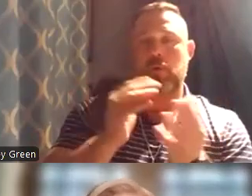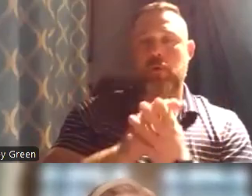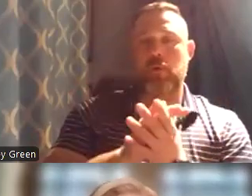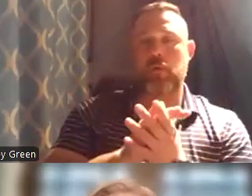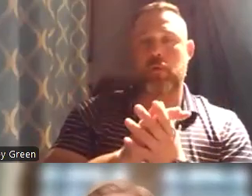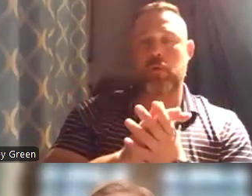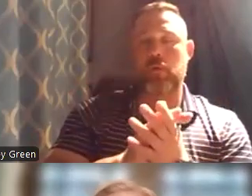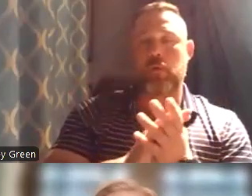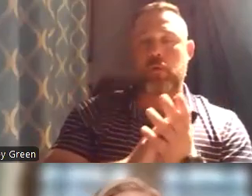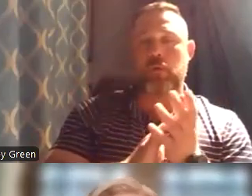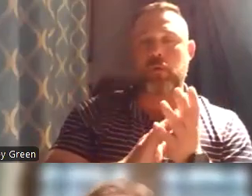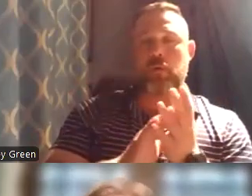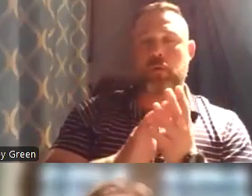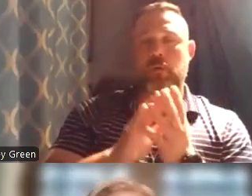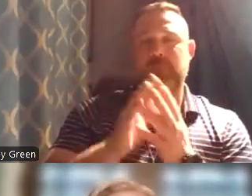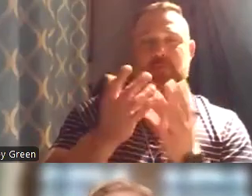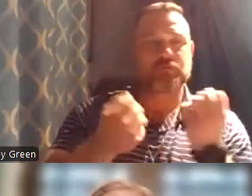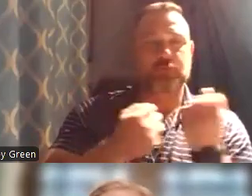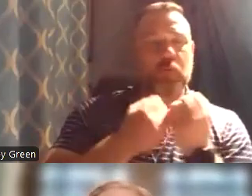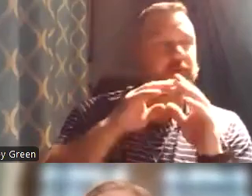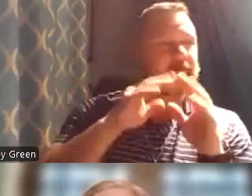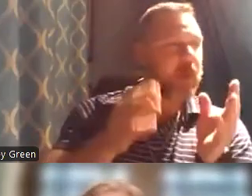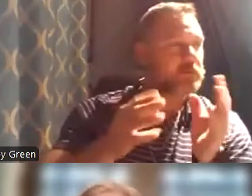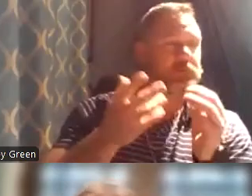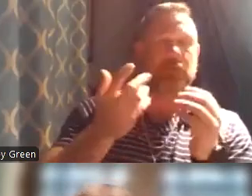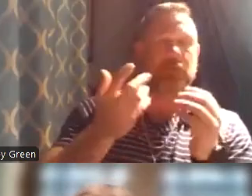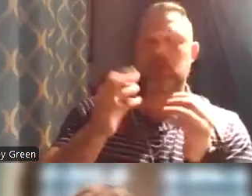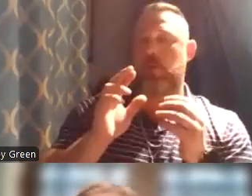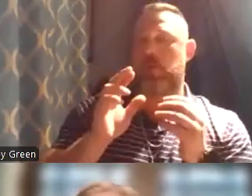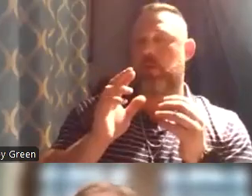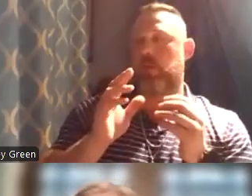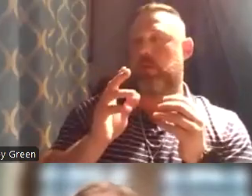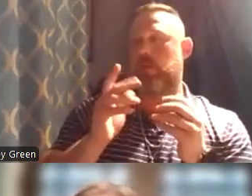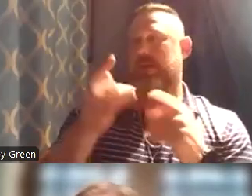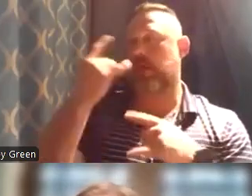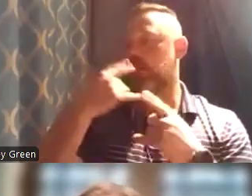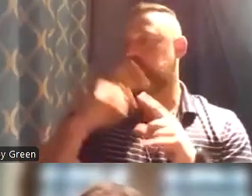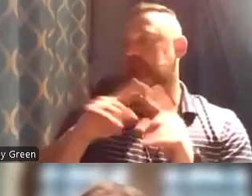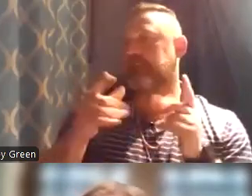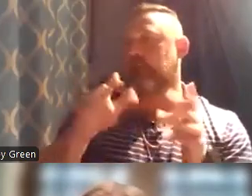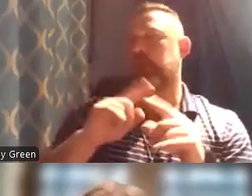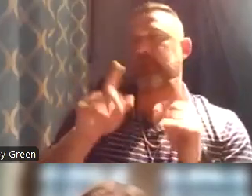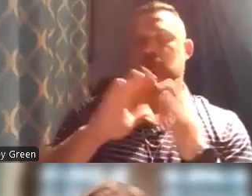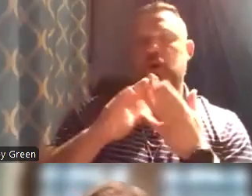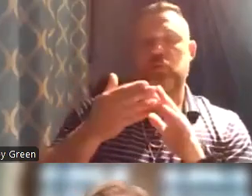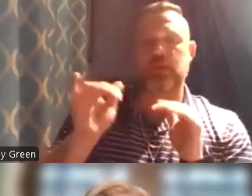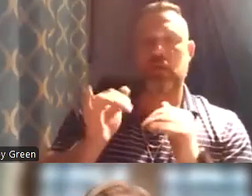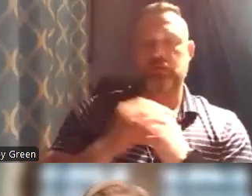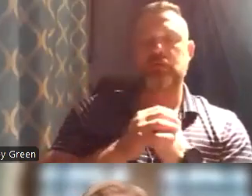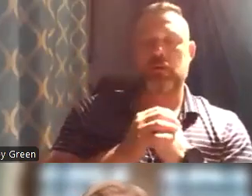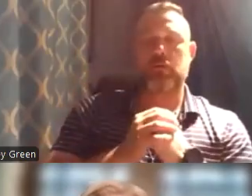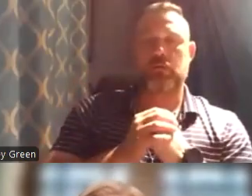community corporation for supportive housing, or if it could just it looks different ways in different communities as well.